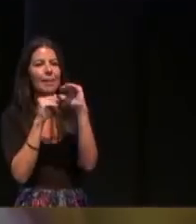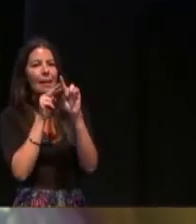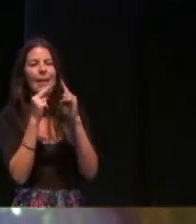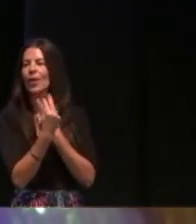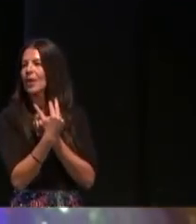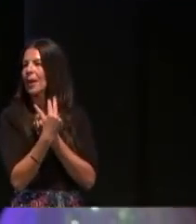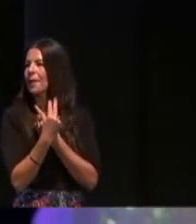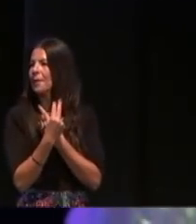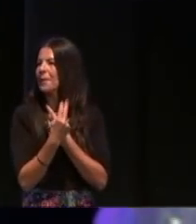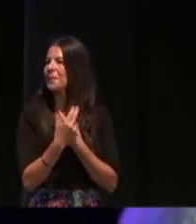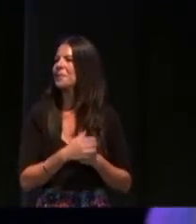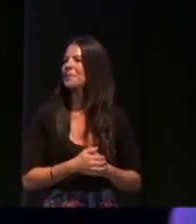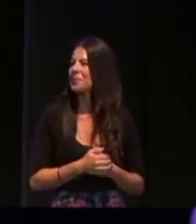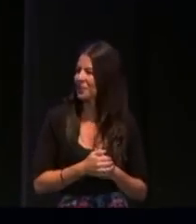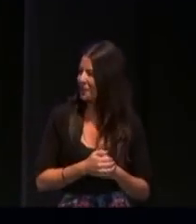paradigm.